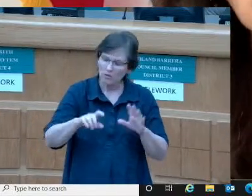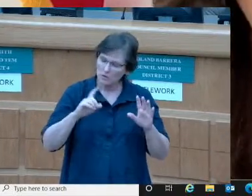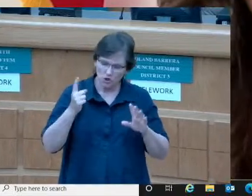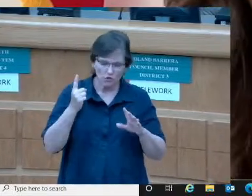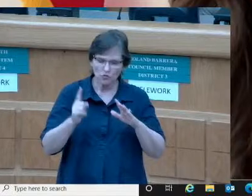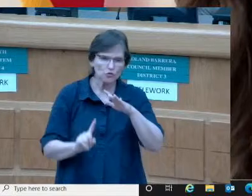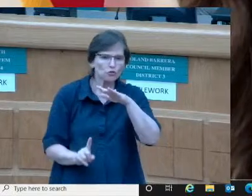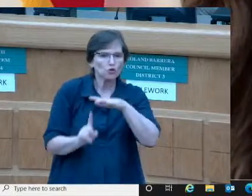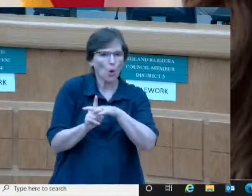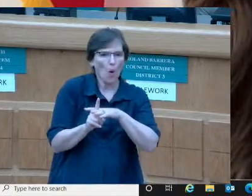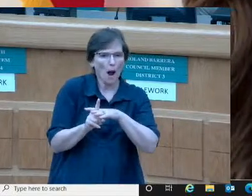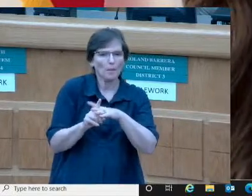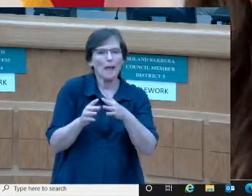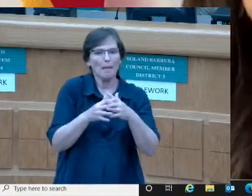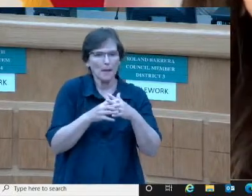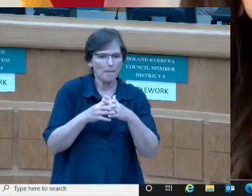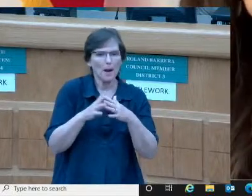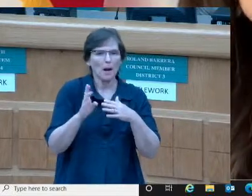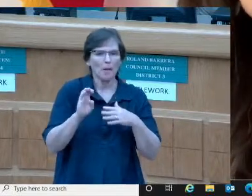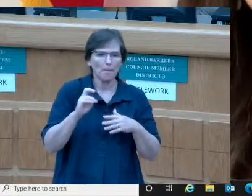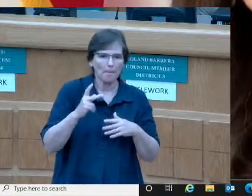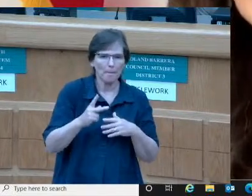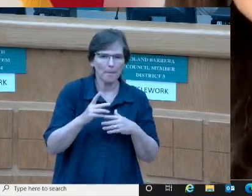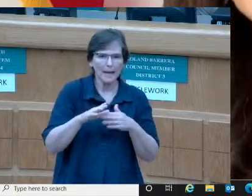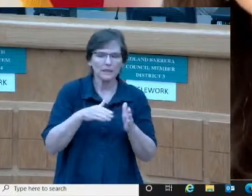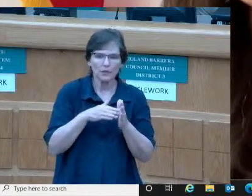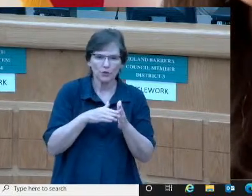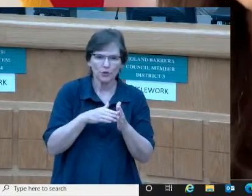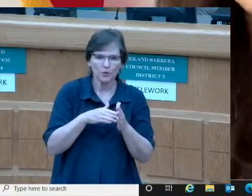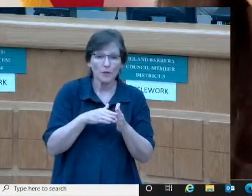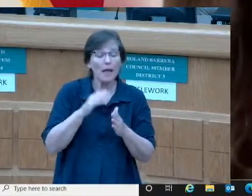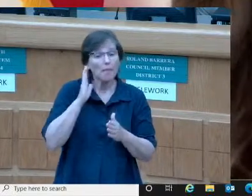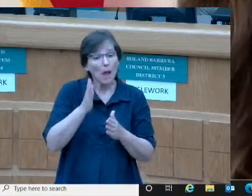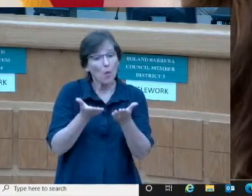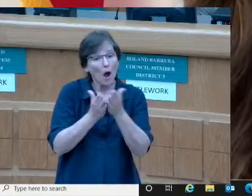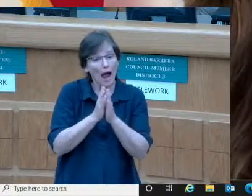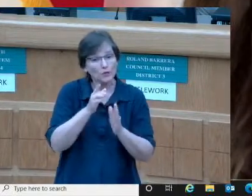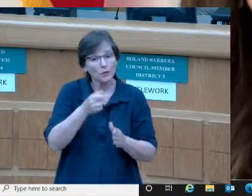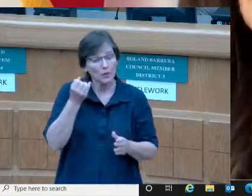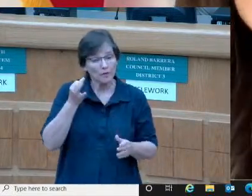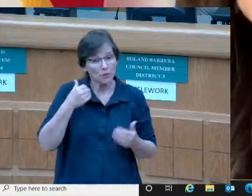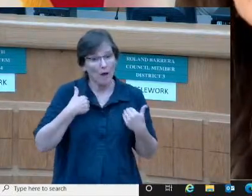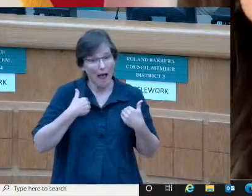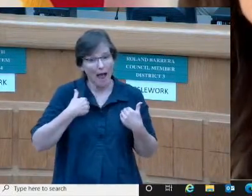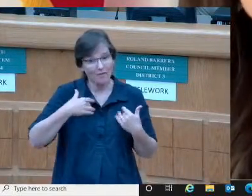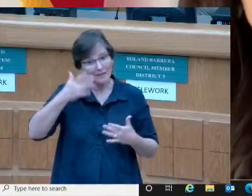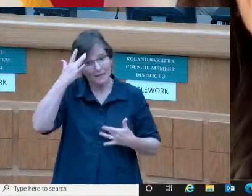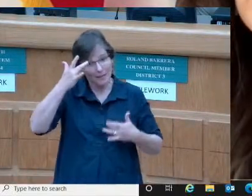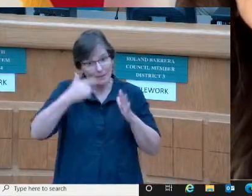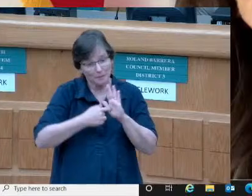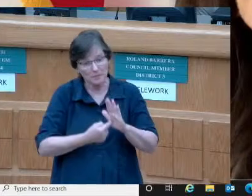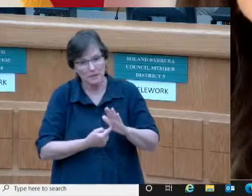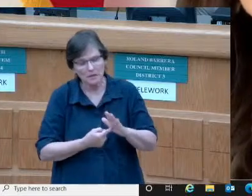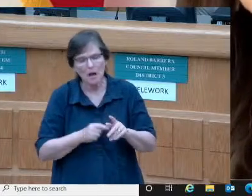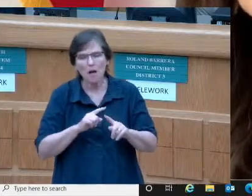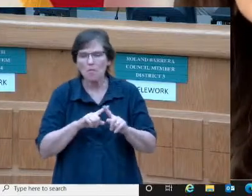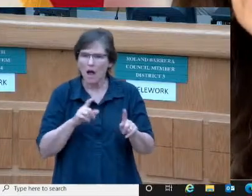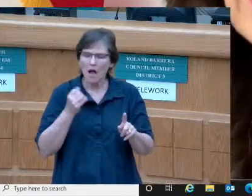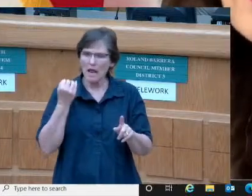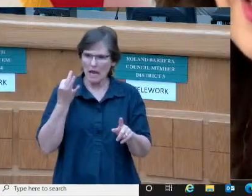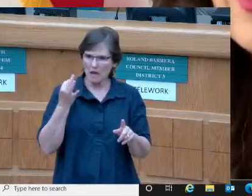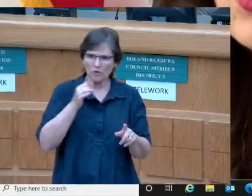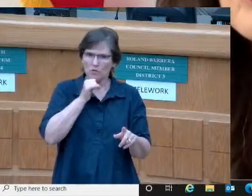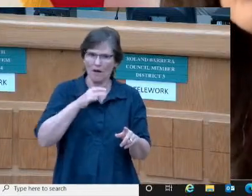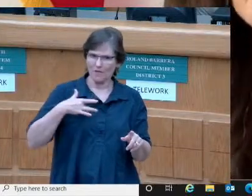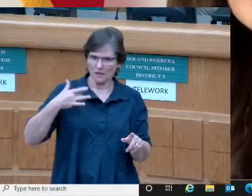will ask you if you have symptoms, but I don't want you to worry if you don't have symptoms. You will not be turned away. So if you